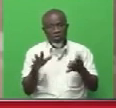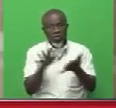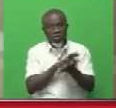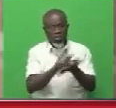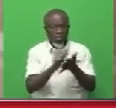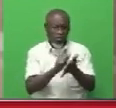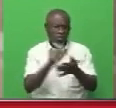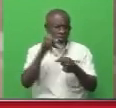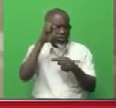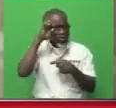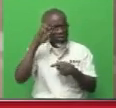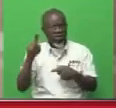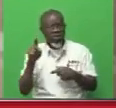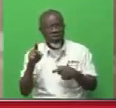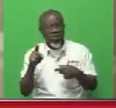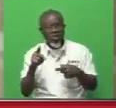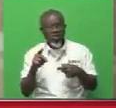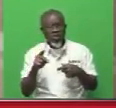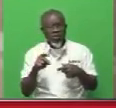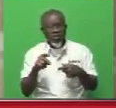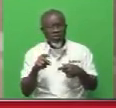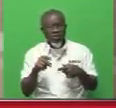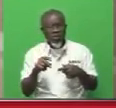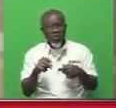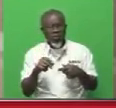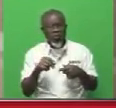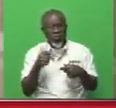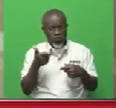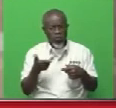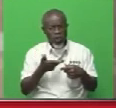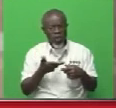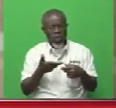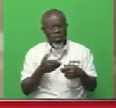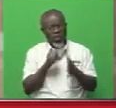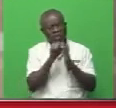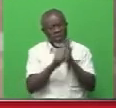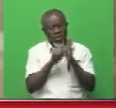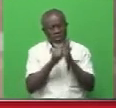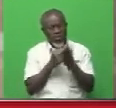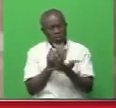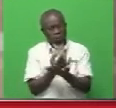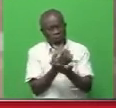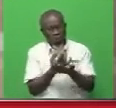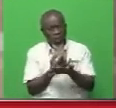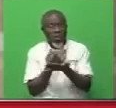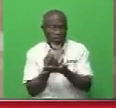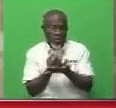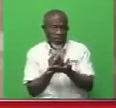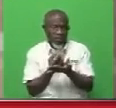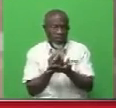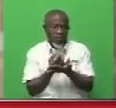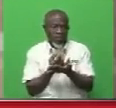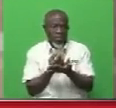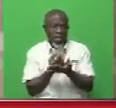Madam President, you know, we are in the season of Diwali, this time that leading up to Diwali, and I attended a Ram